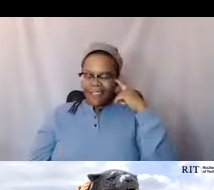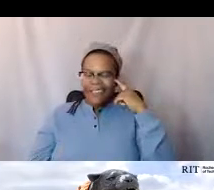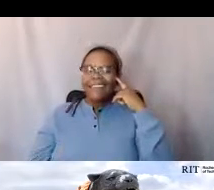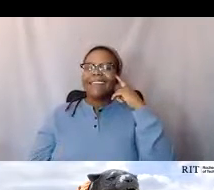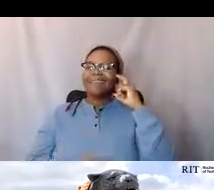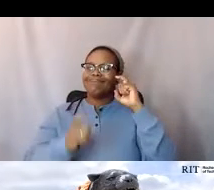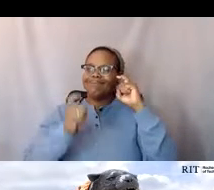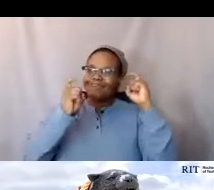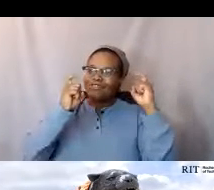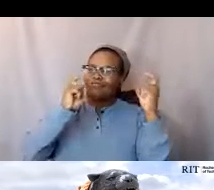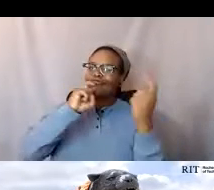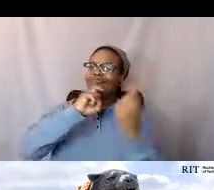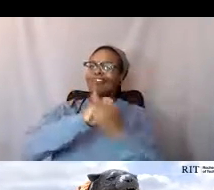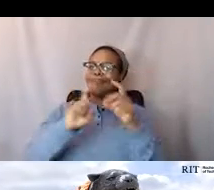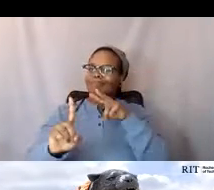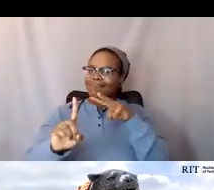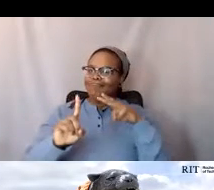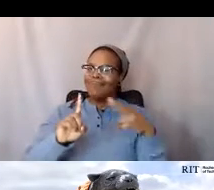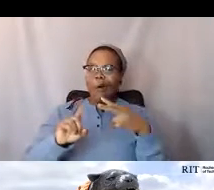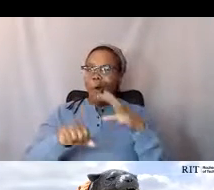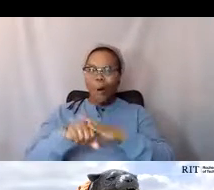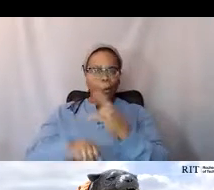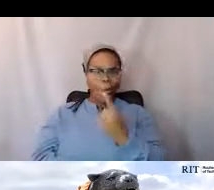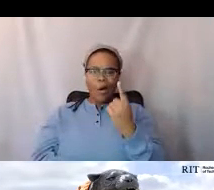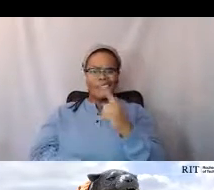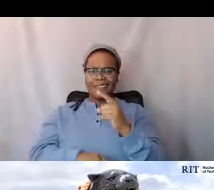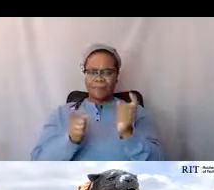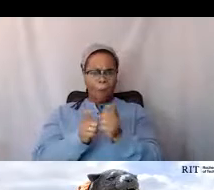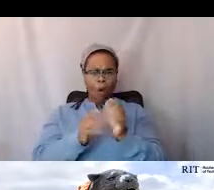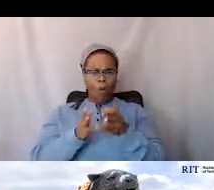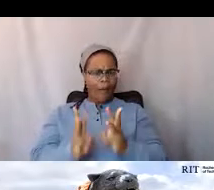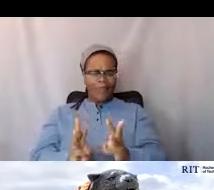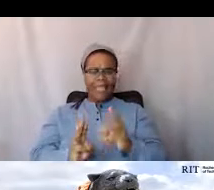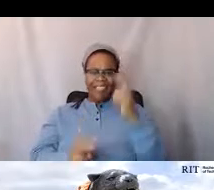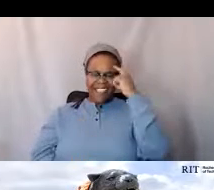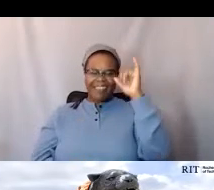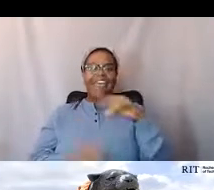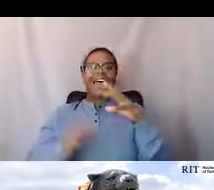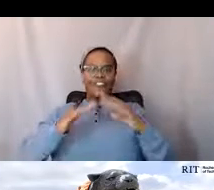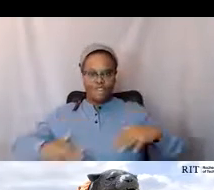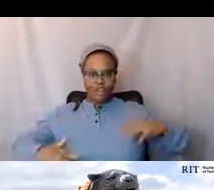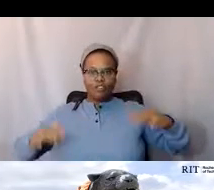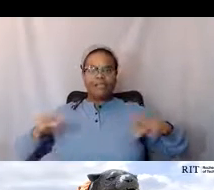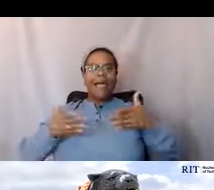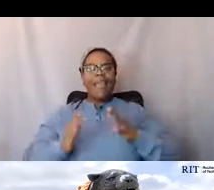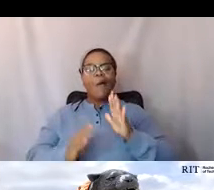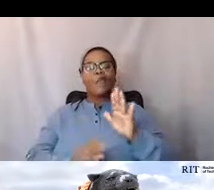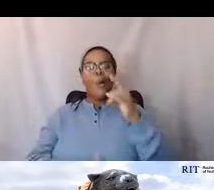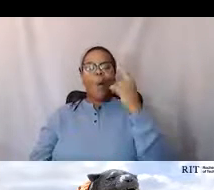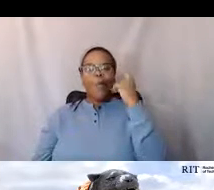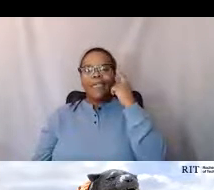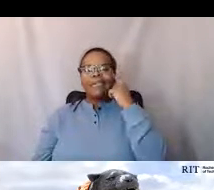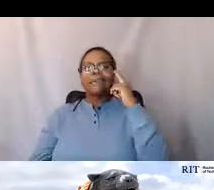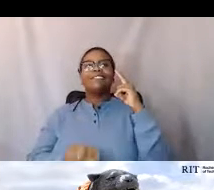came around, on just one small way. But I think that's what diversity is allowing your own thinking about something to